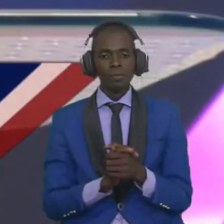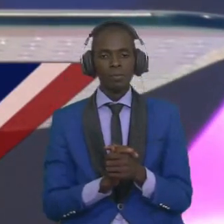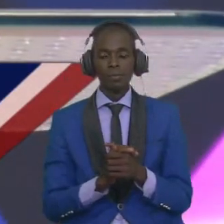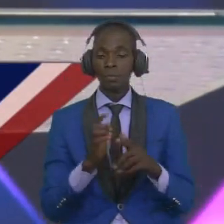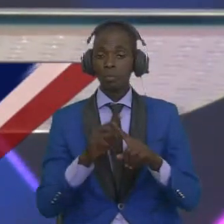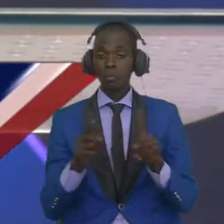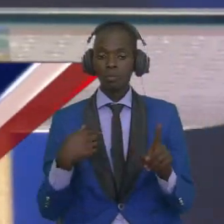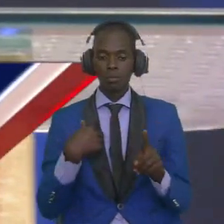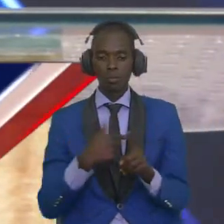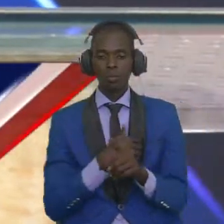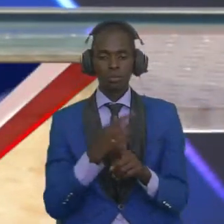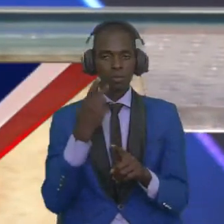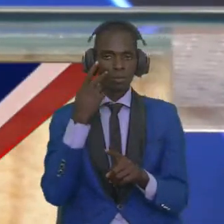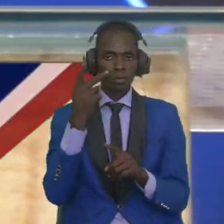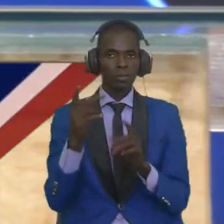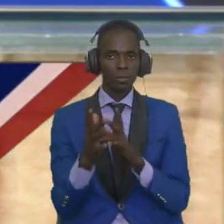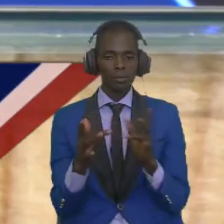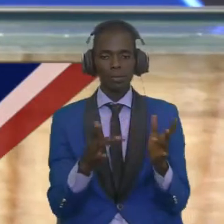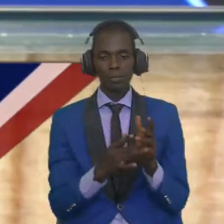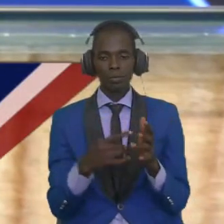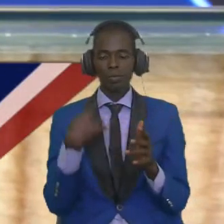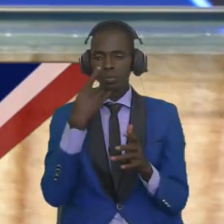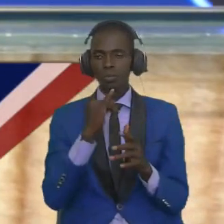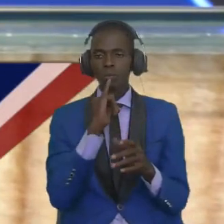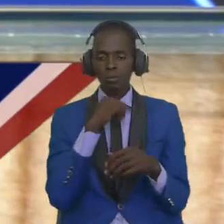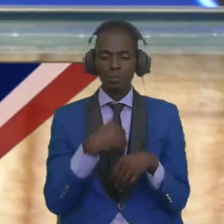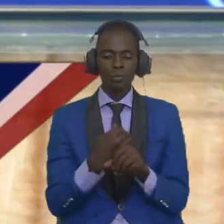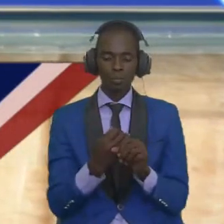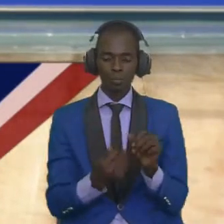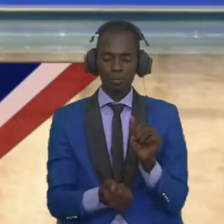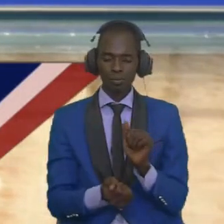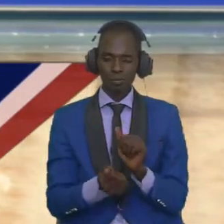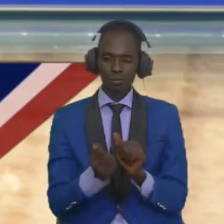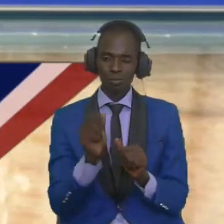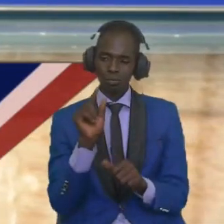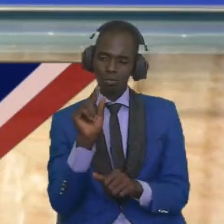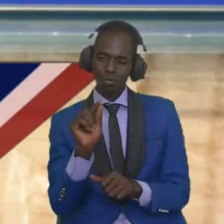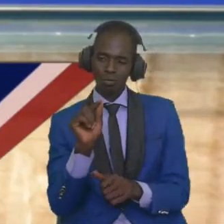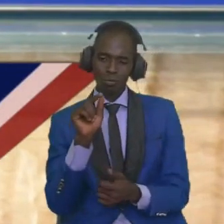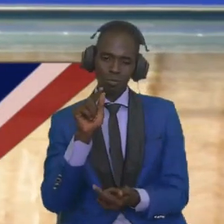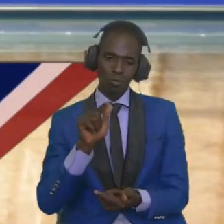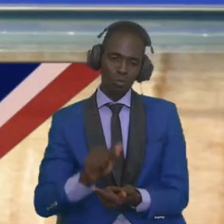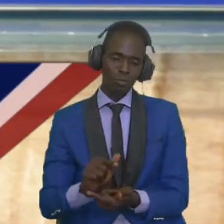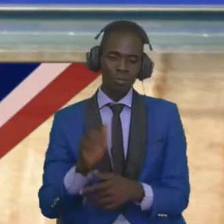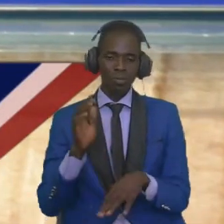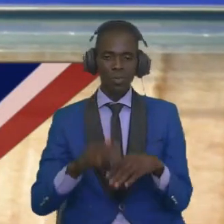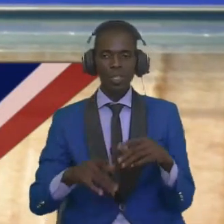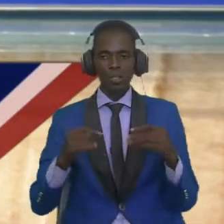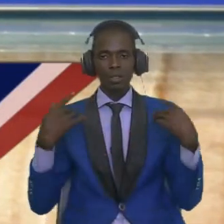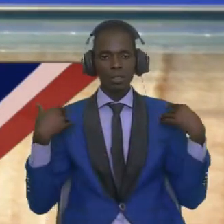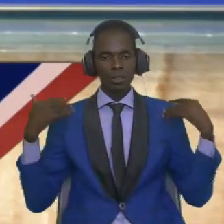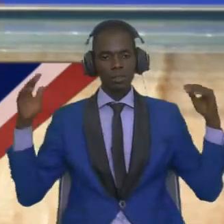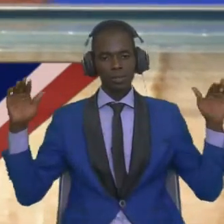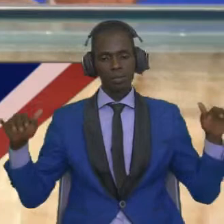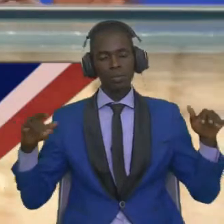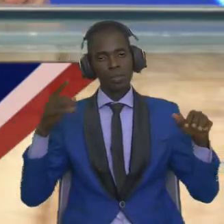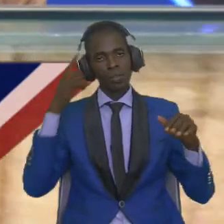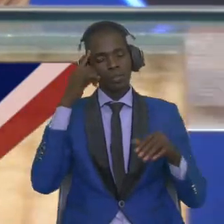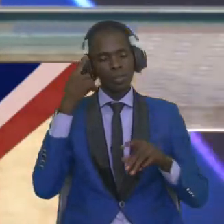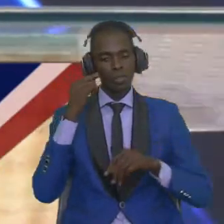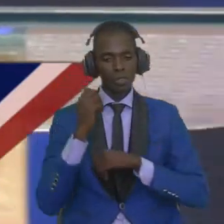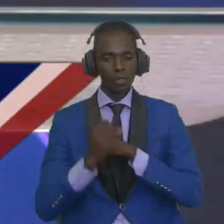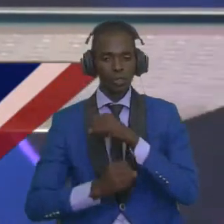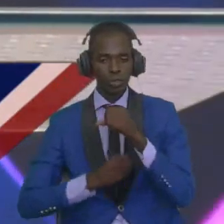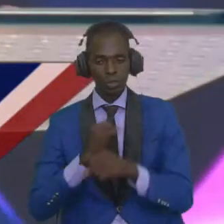"But we'll see Jesus, who is made a little lower than the angels, for the suffering